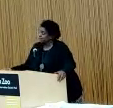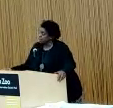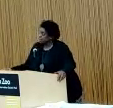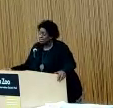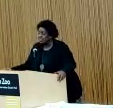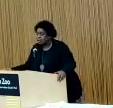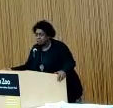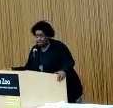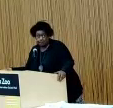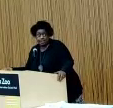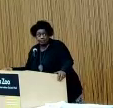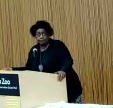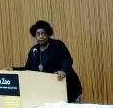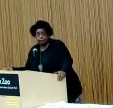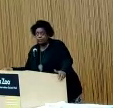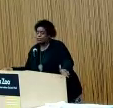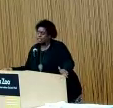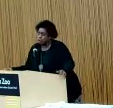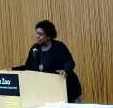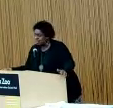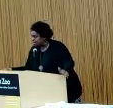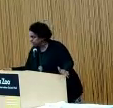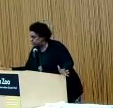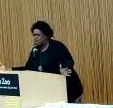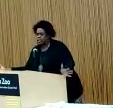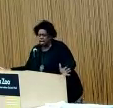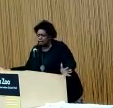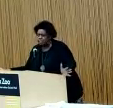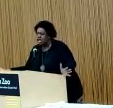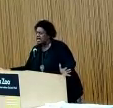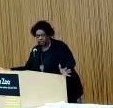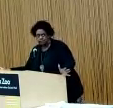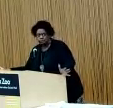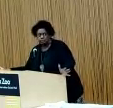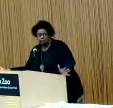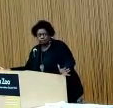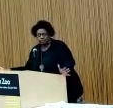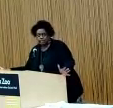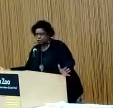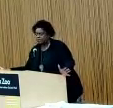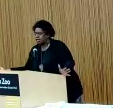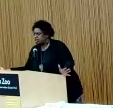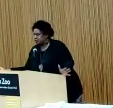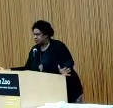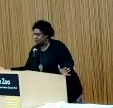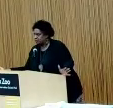okay we didn't think it was happening we thought at 2019 we had gone beyond